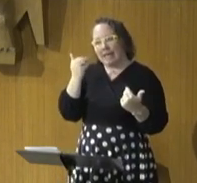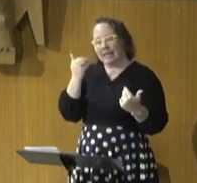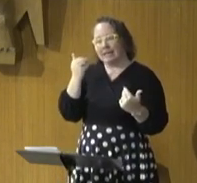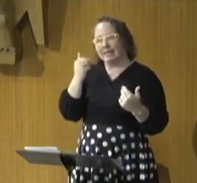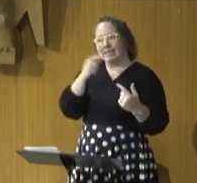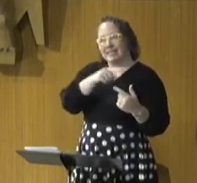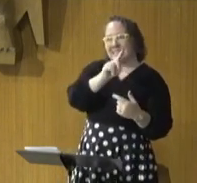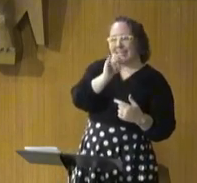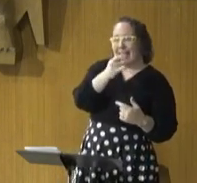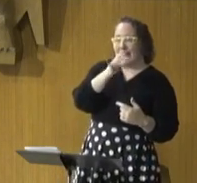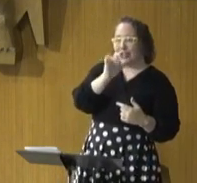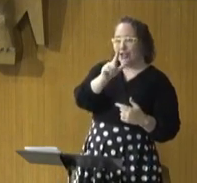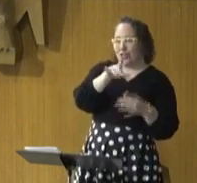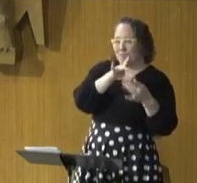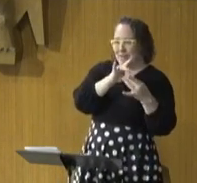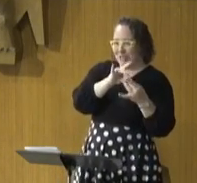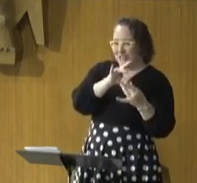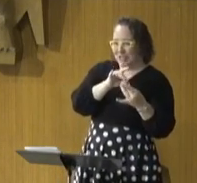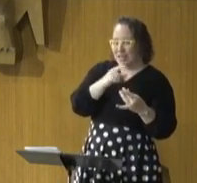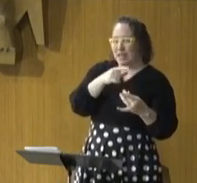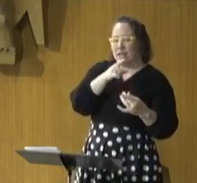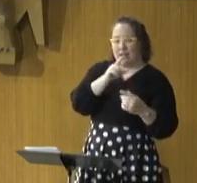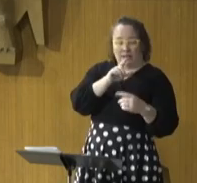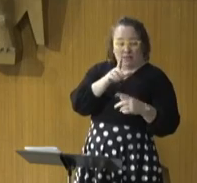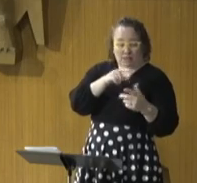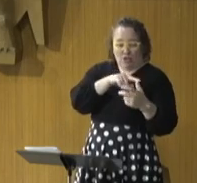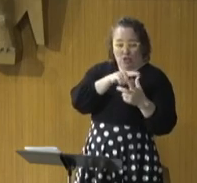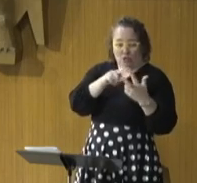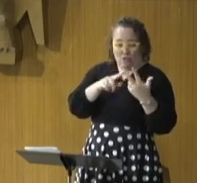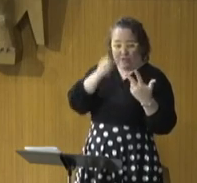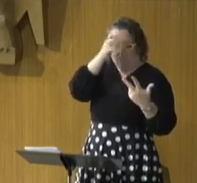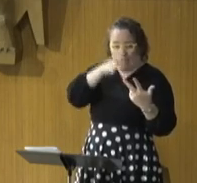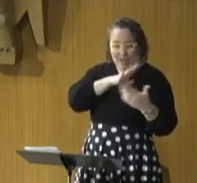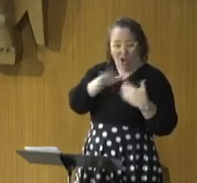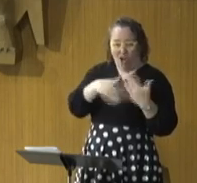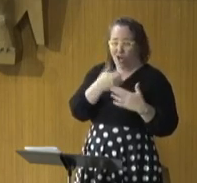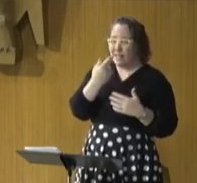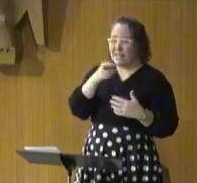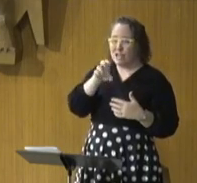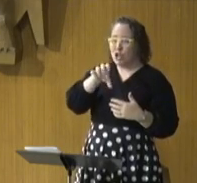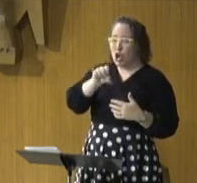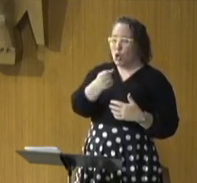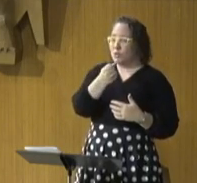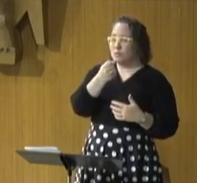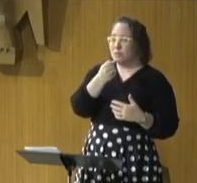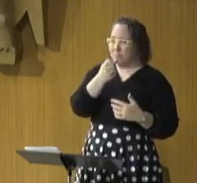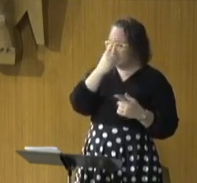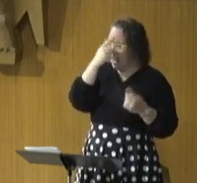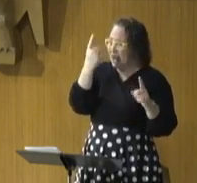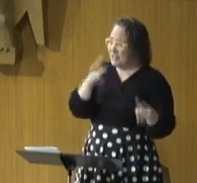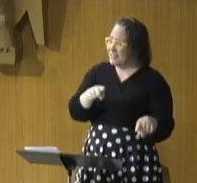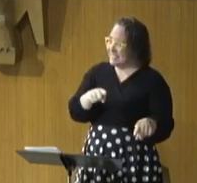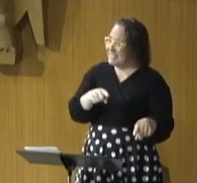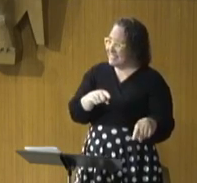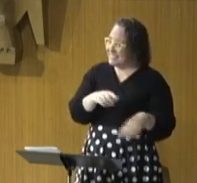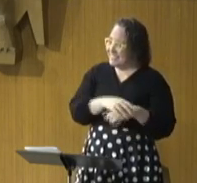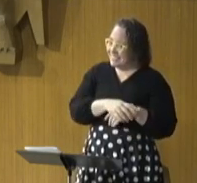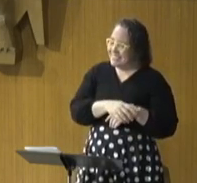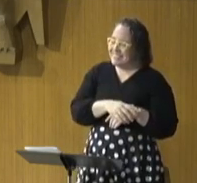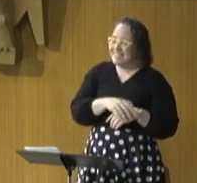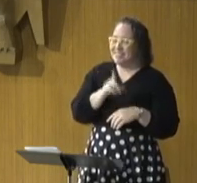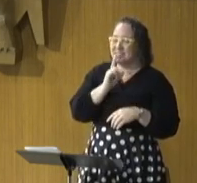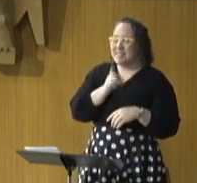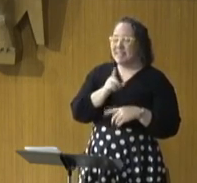these three men are heroes in this tale. This is our final Sunday in the retold sermon series,